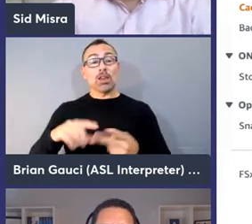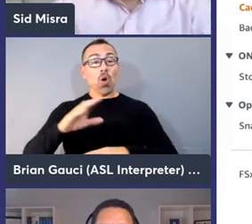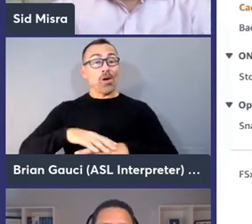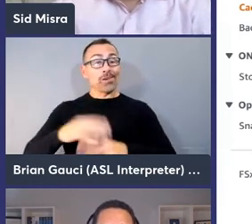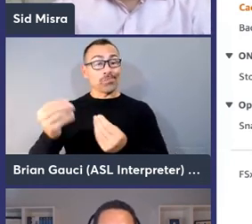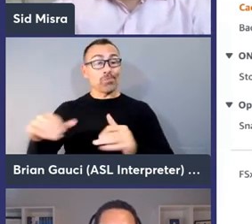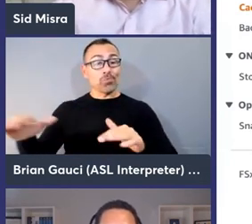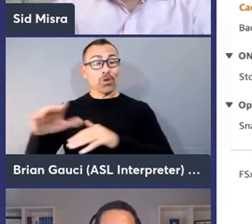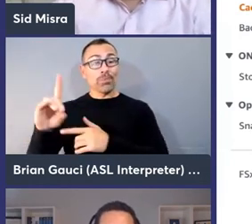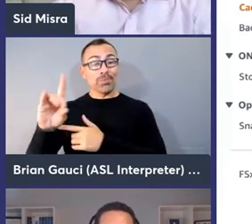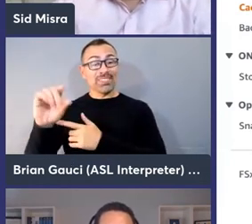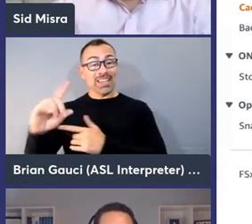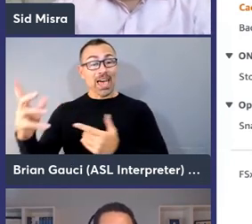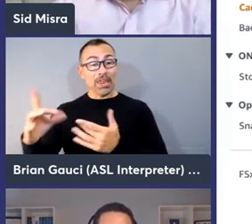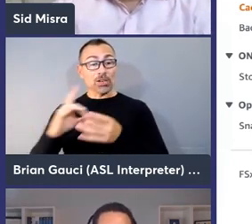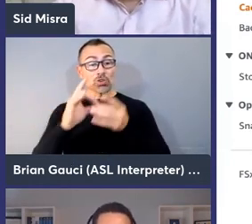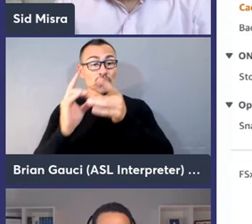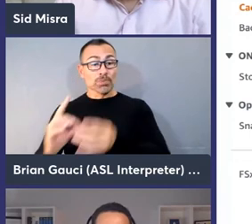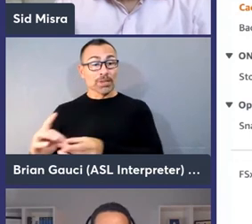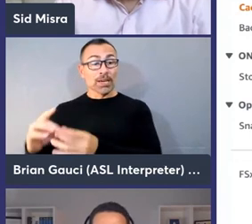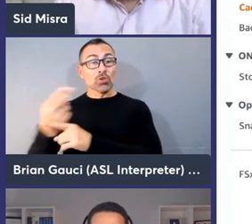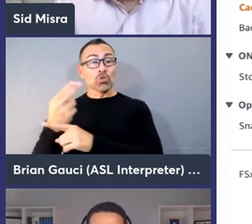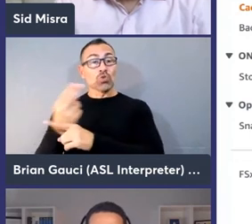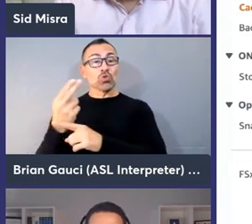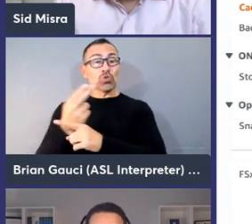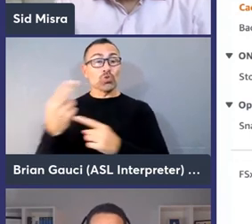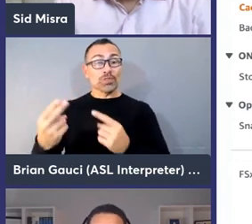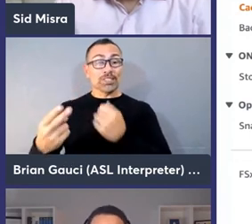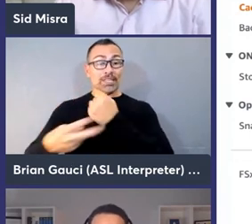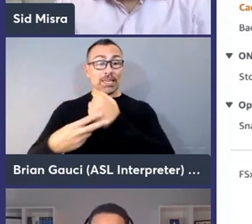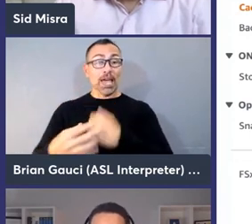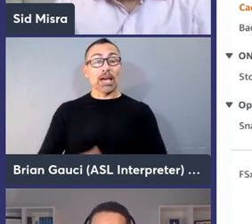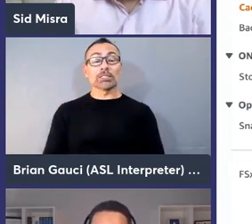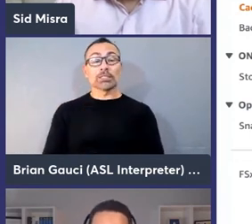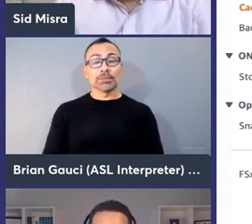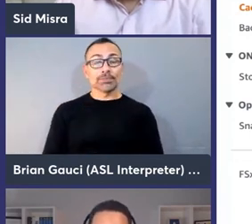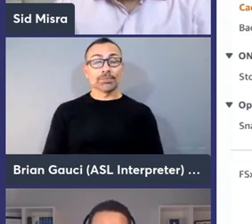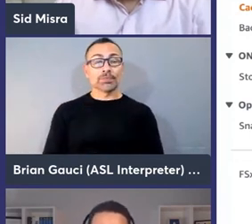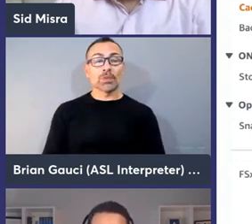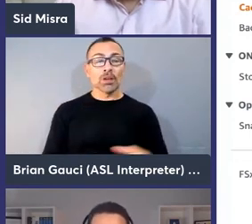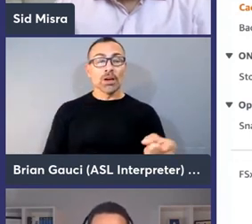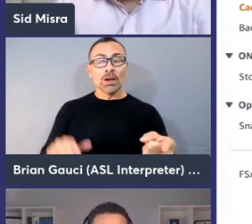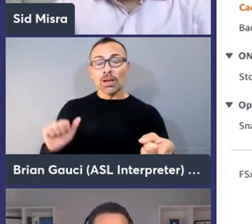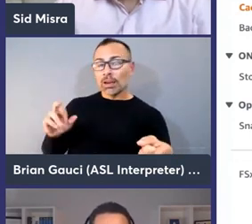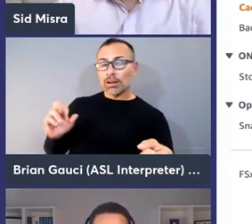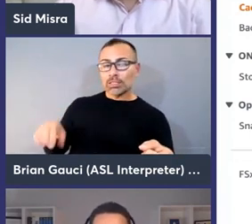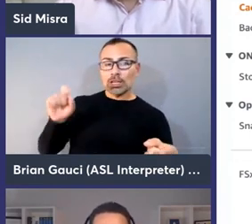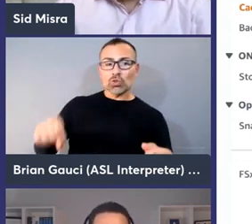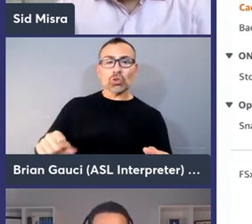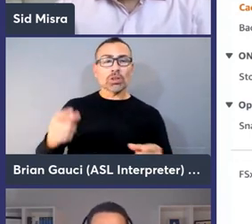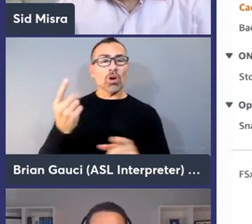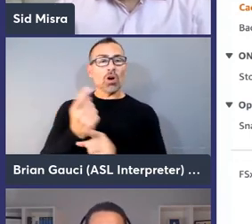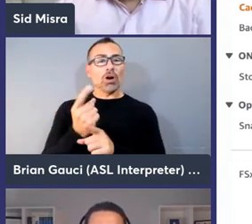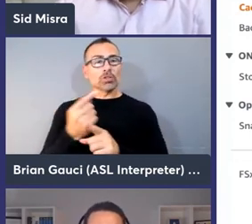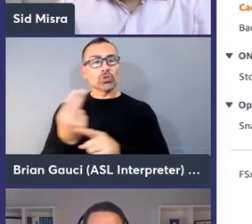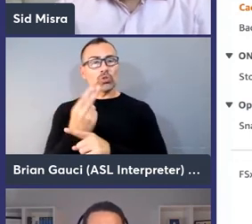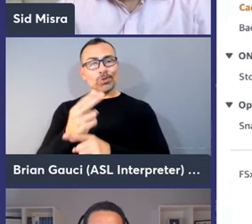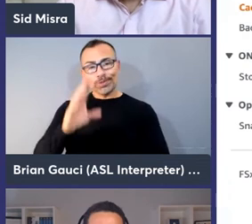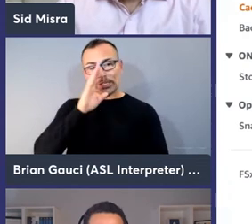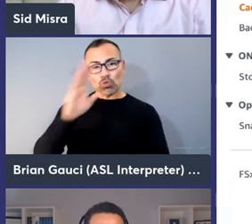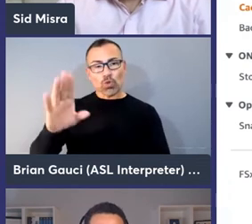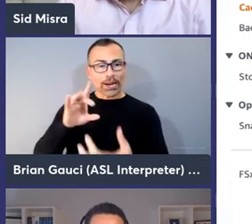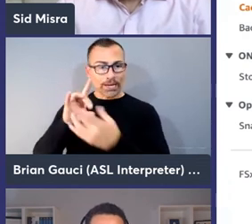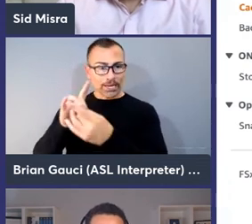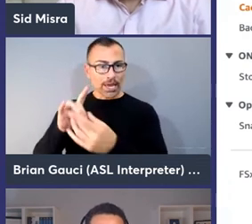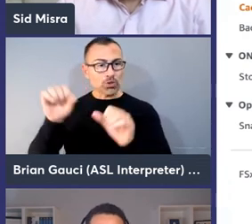cache. You mentioned it's very common for customers to do this across maybe a direct connect connection as well. So they can use some high throughput